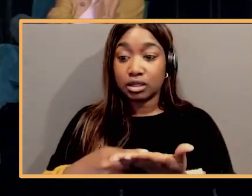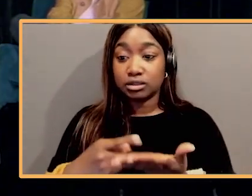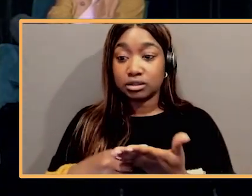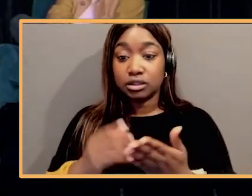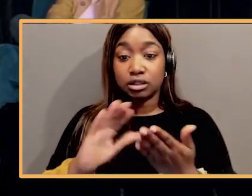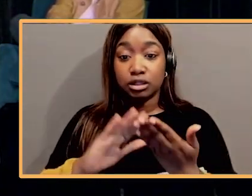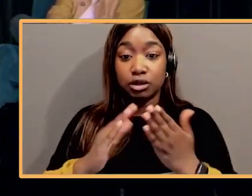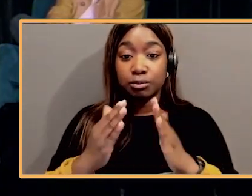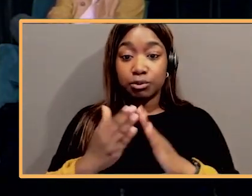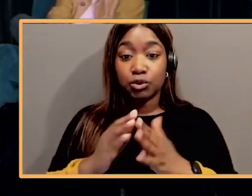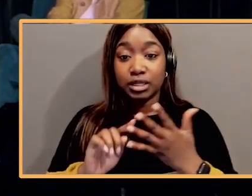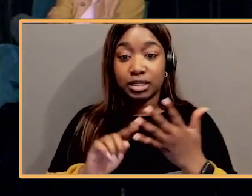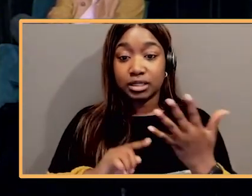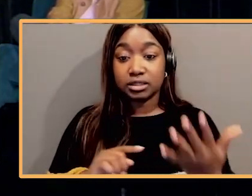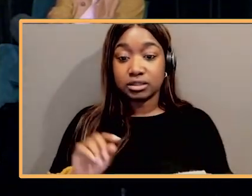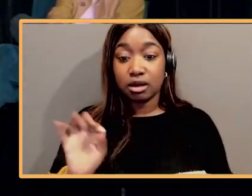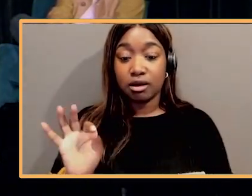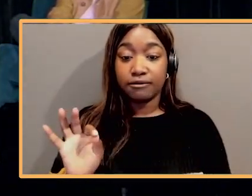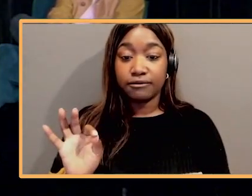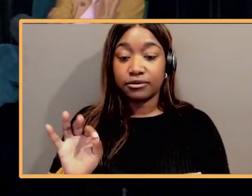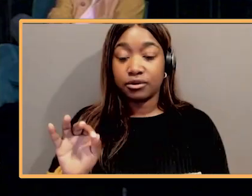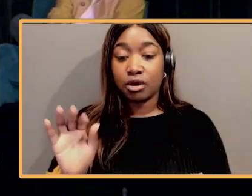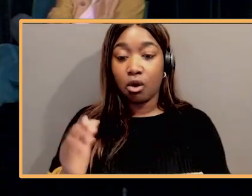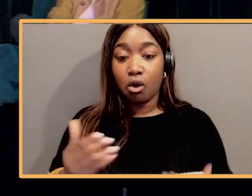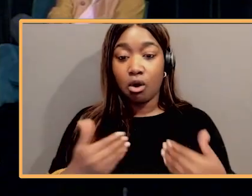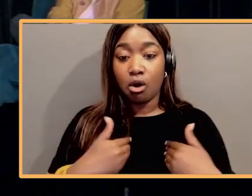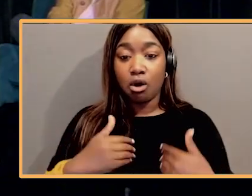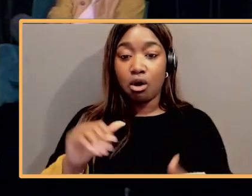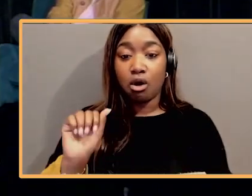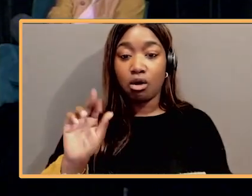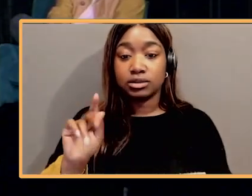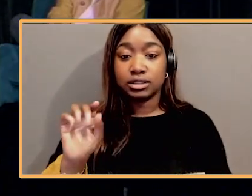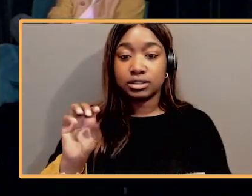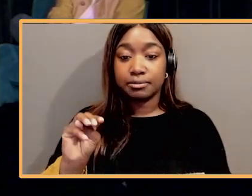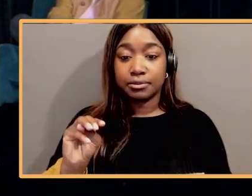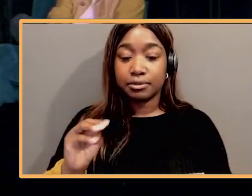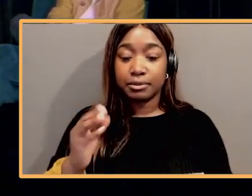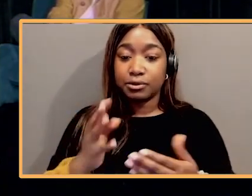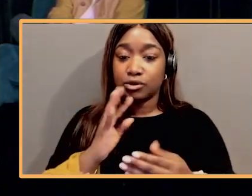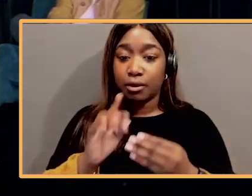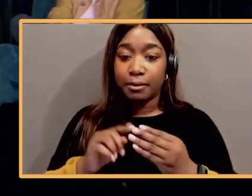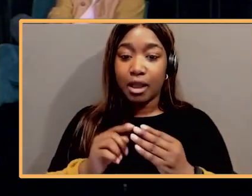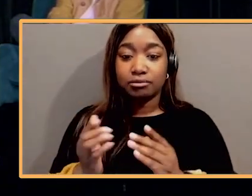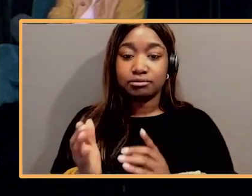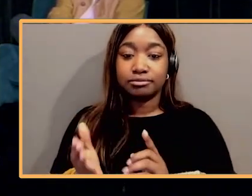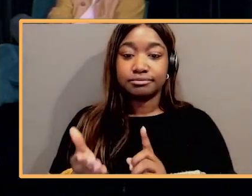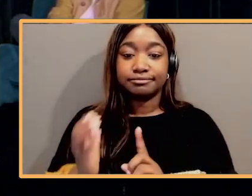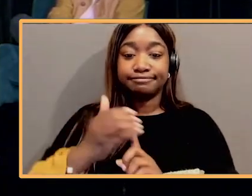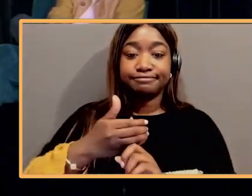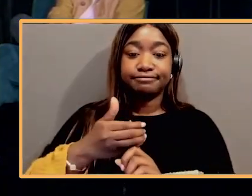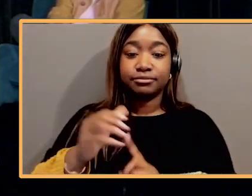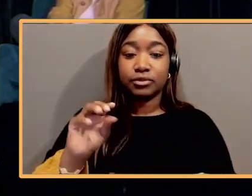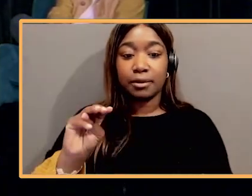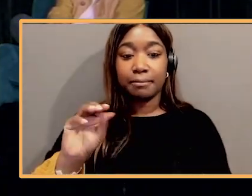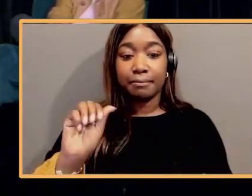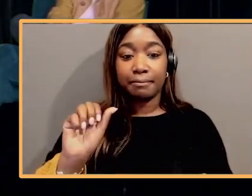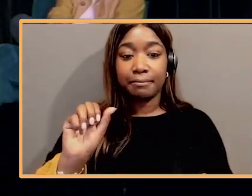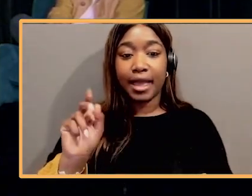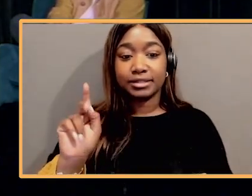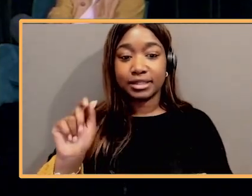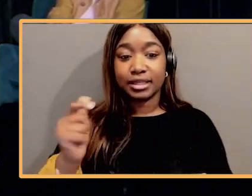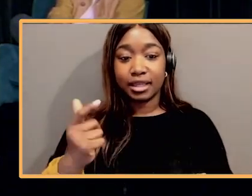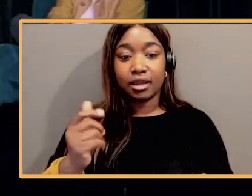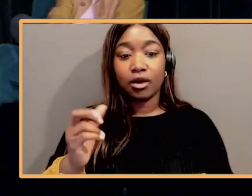communities of autism, we might talk about masking and all of that work. Is there